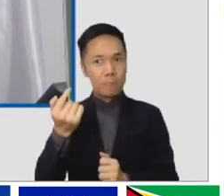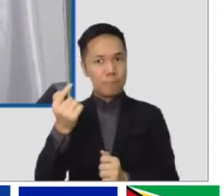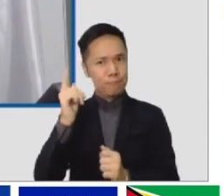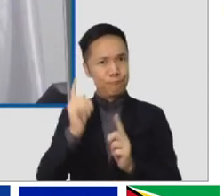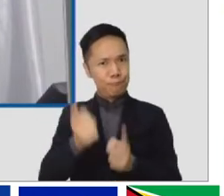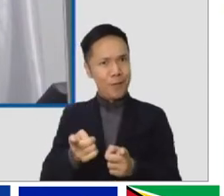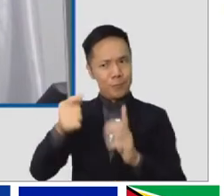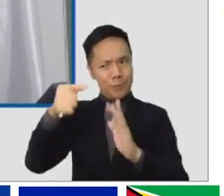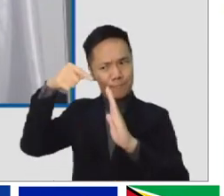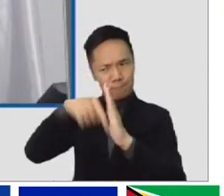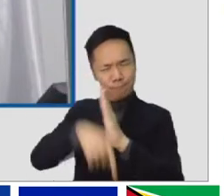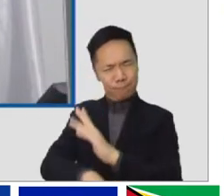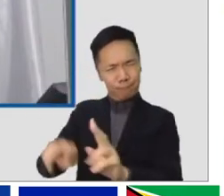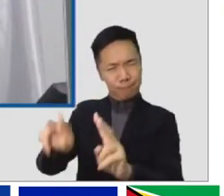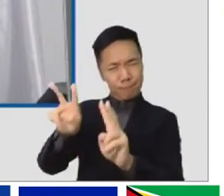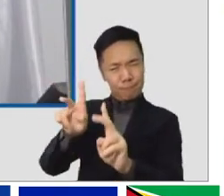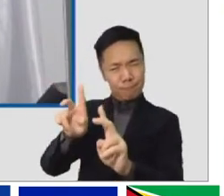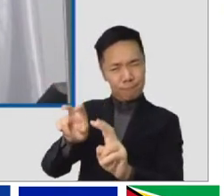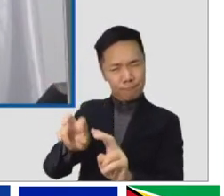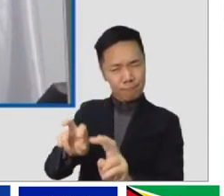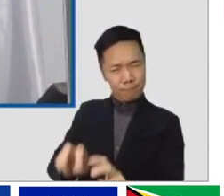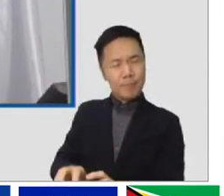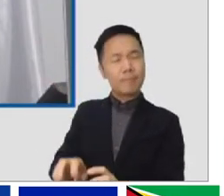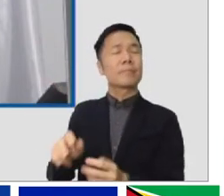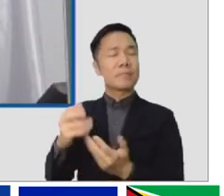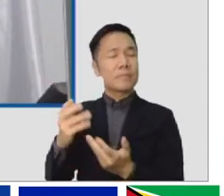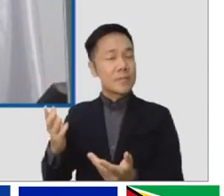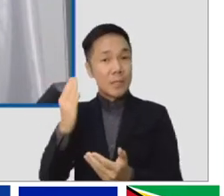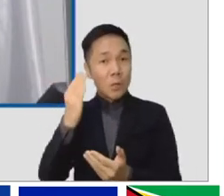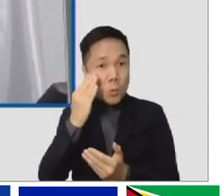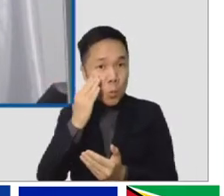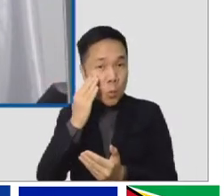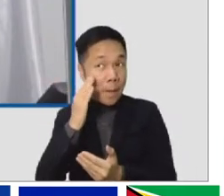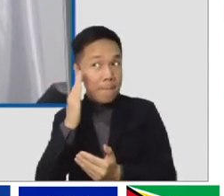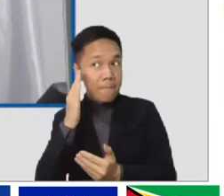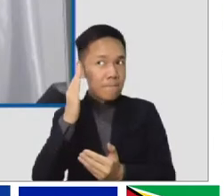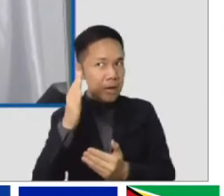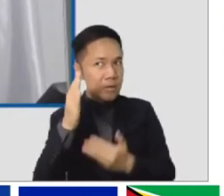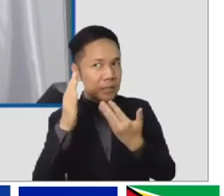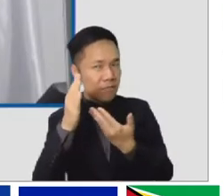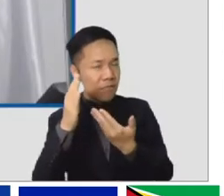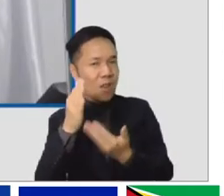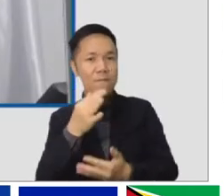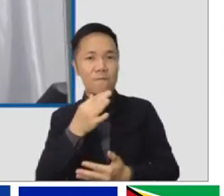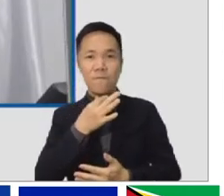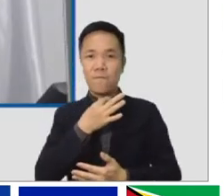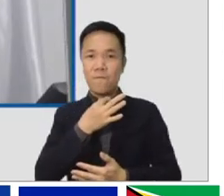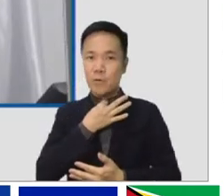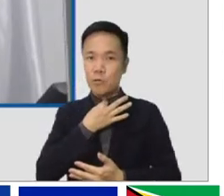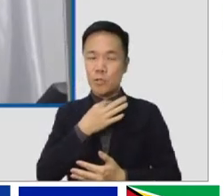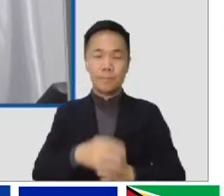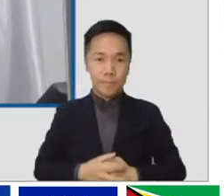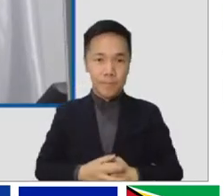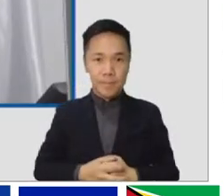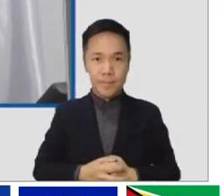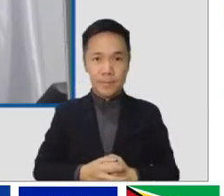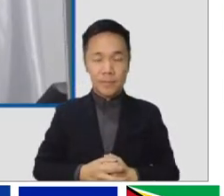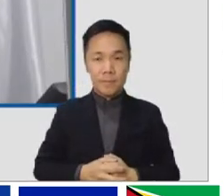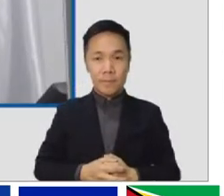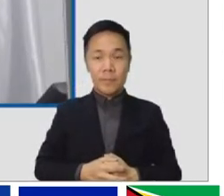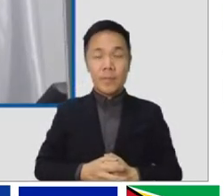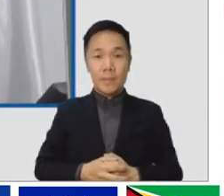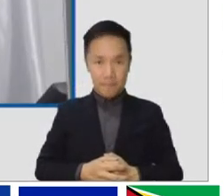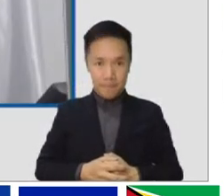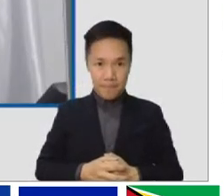these that might represent a risk for all of us, we are also working on the